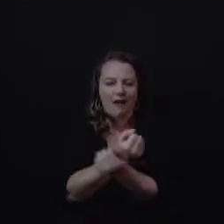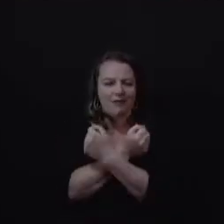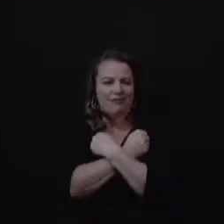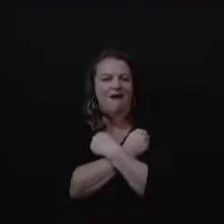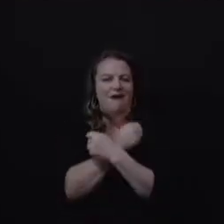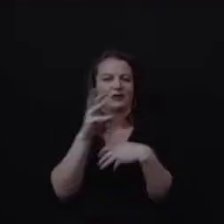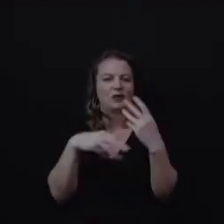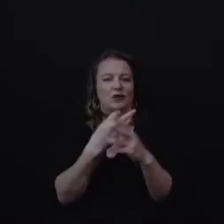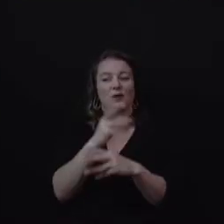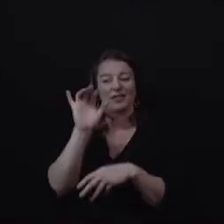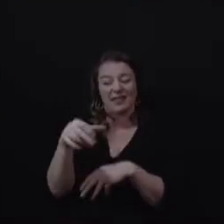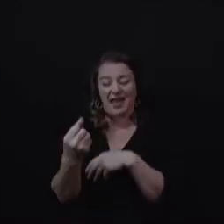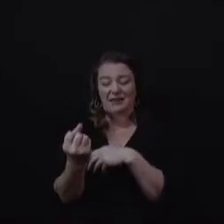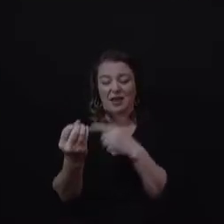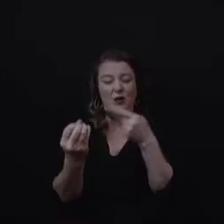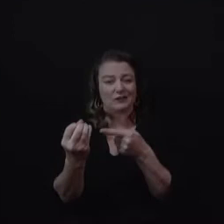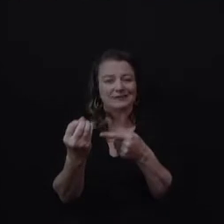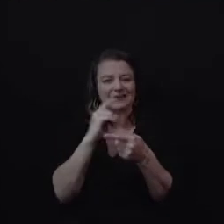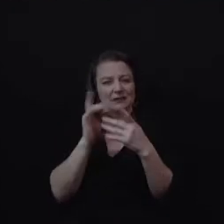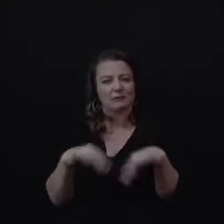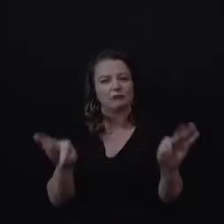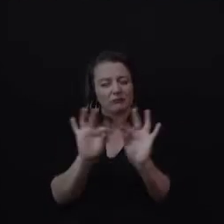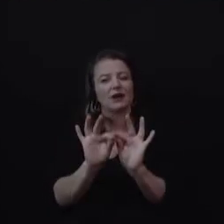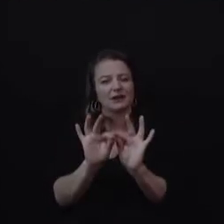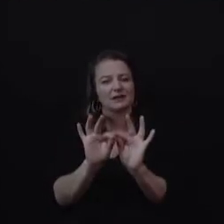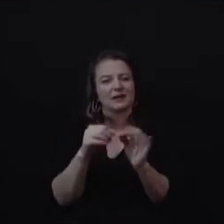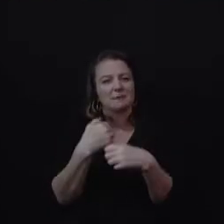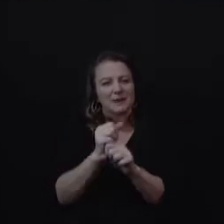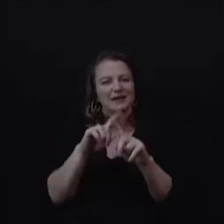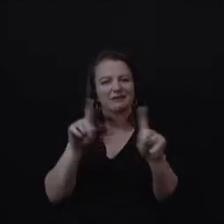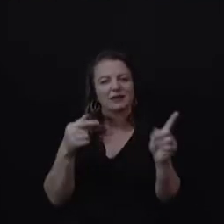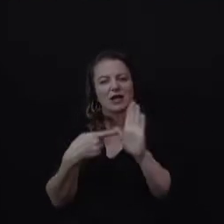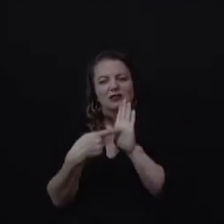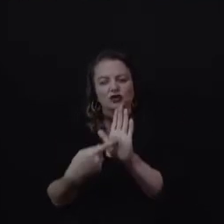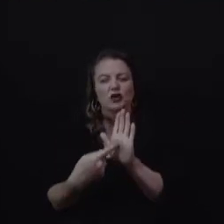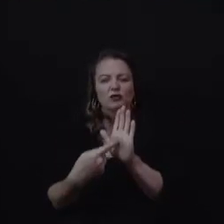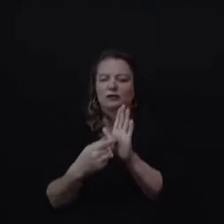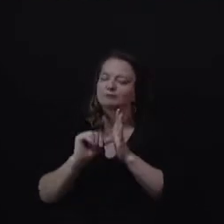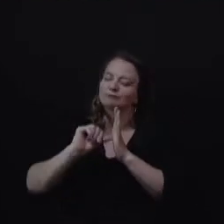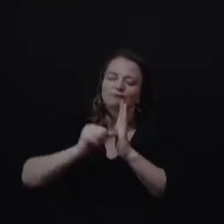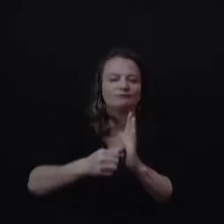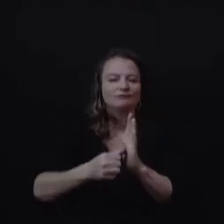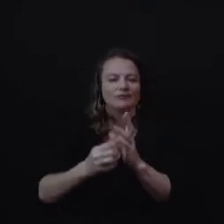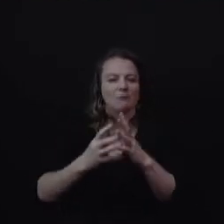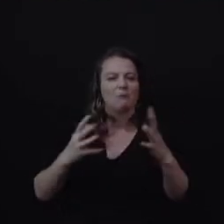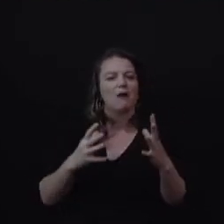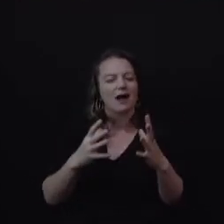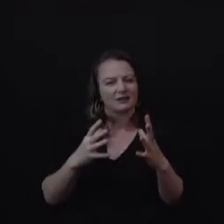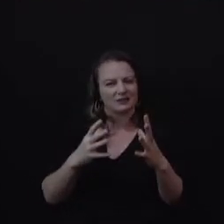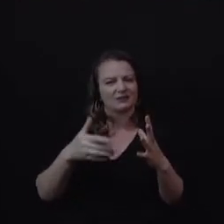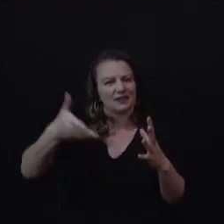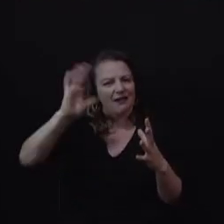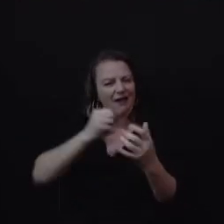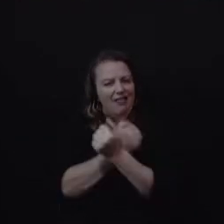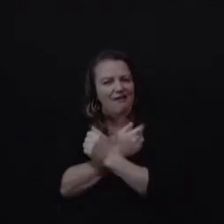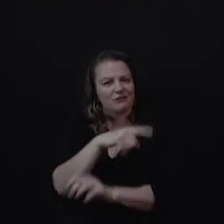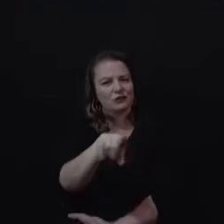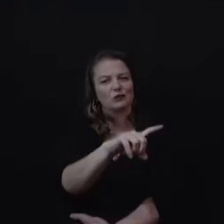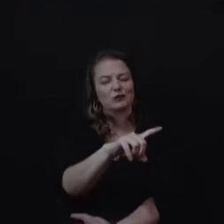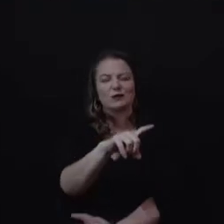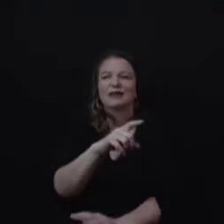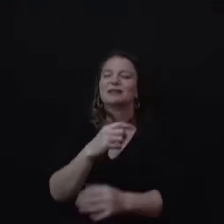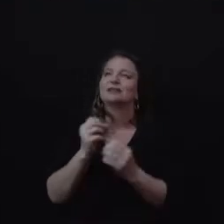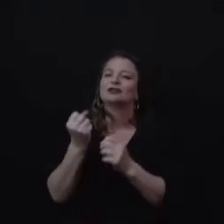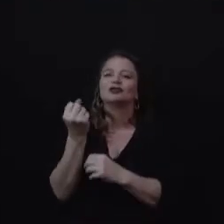a difference. That so shows you to what intensity he loves you. For God so loved the world